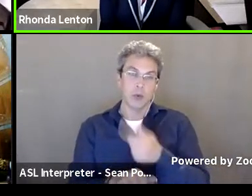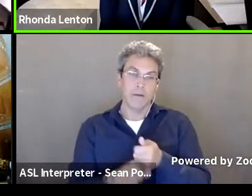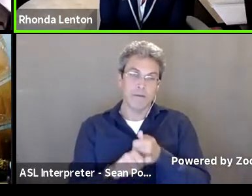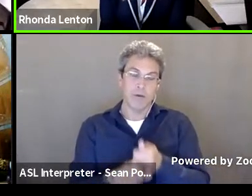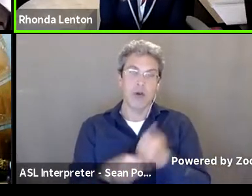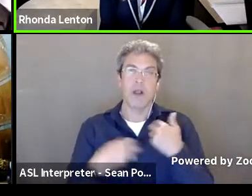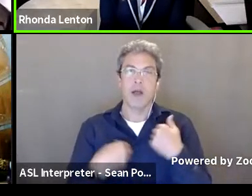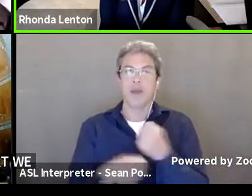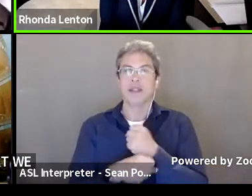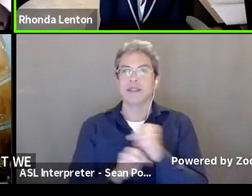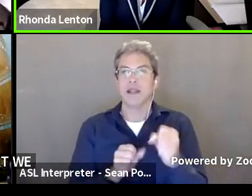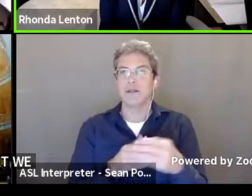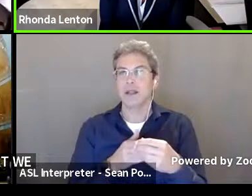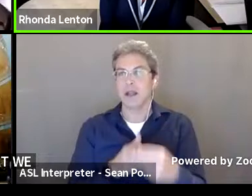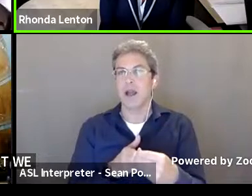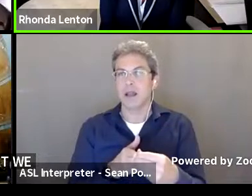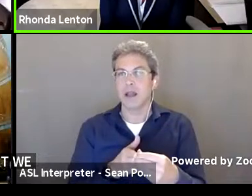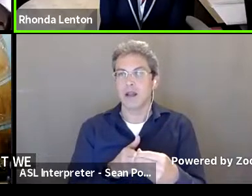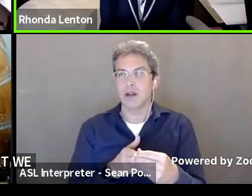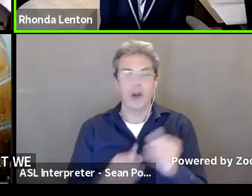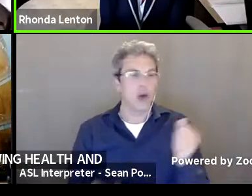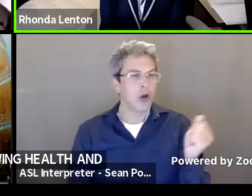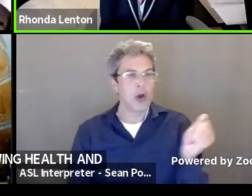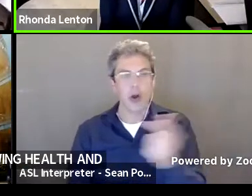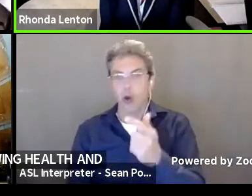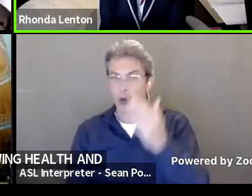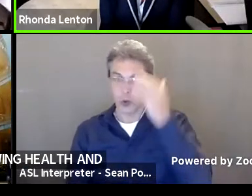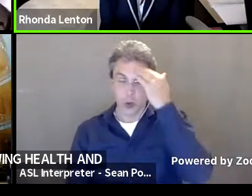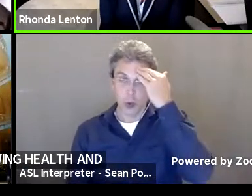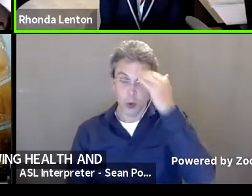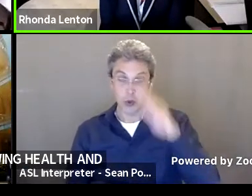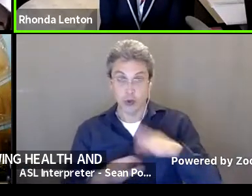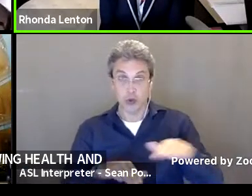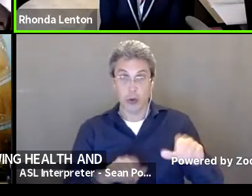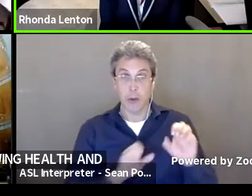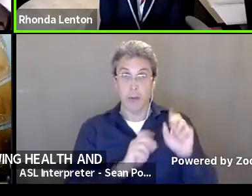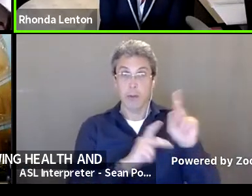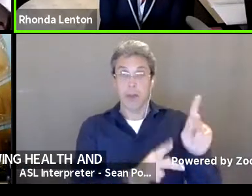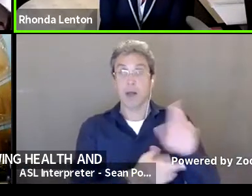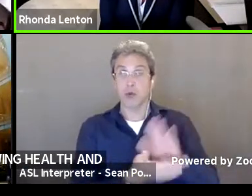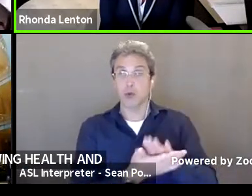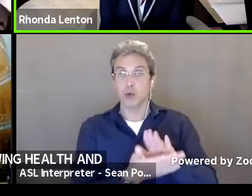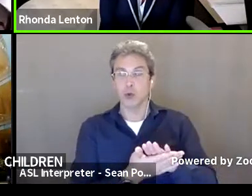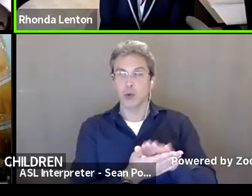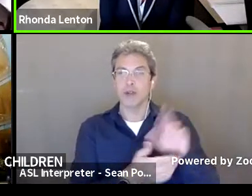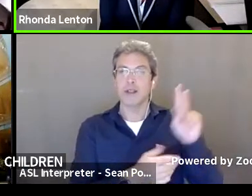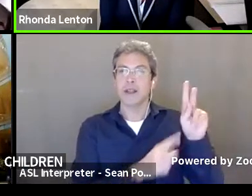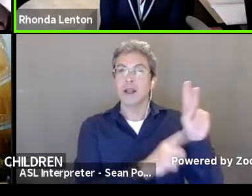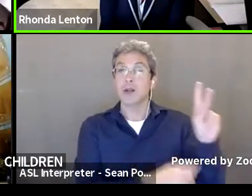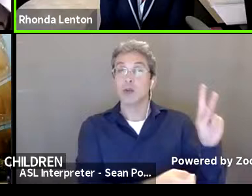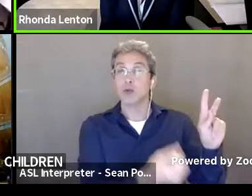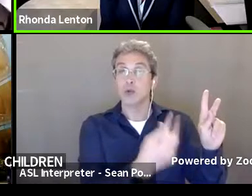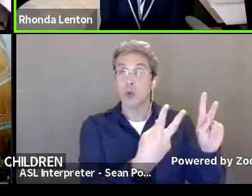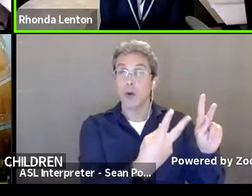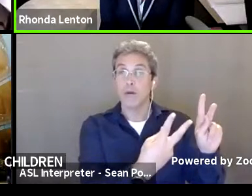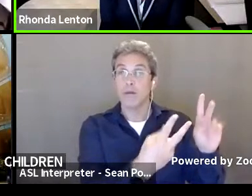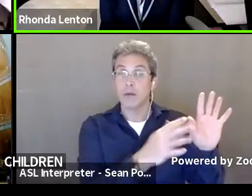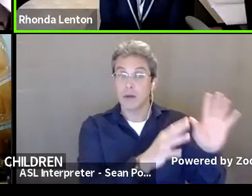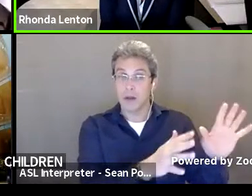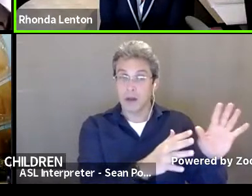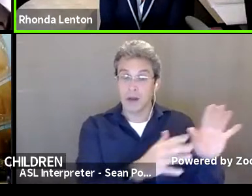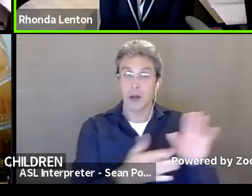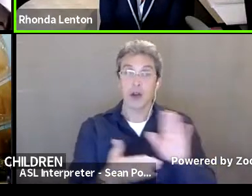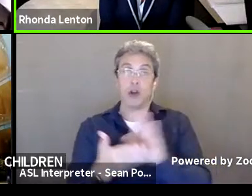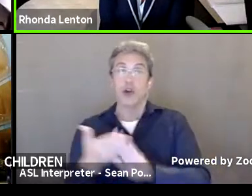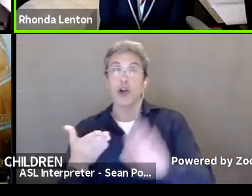guidelines. Everyone knew that once children started going back to K-12 and that, you know, higher education started